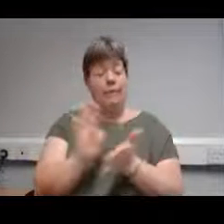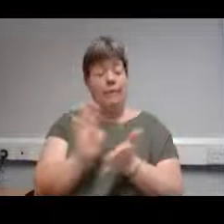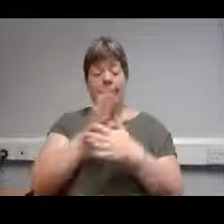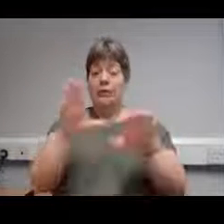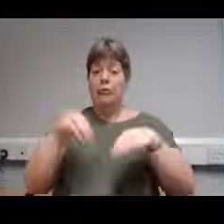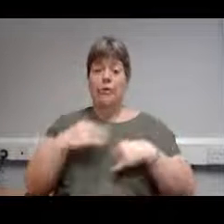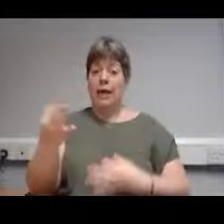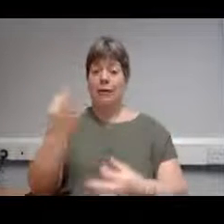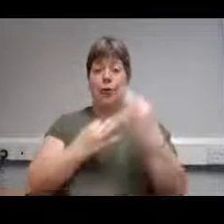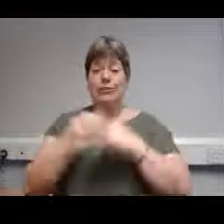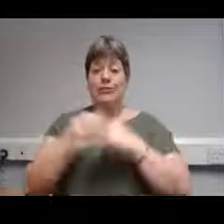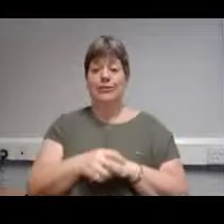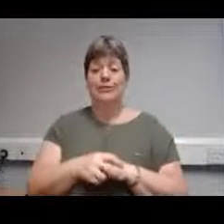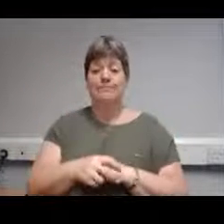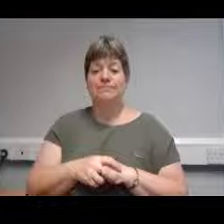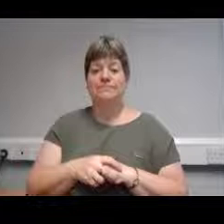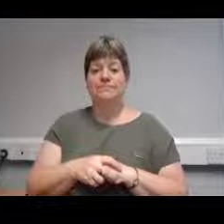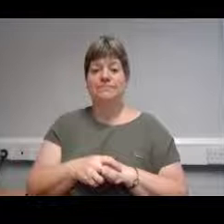them.